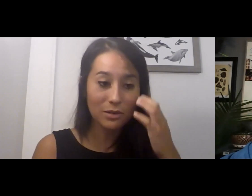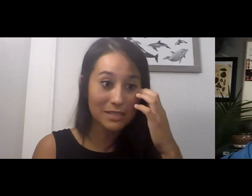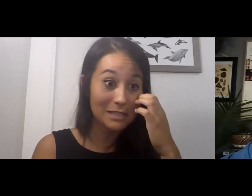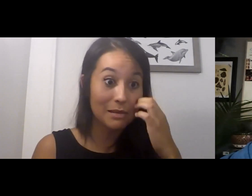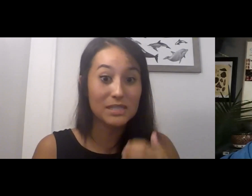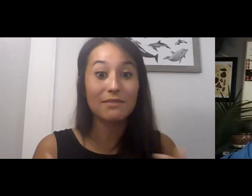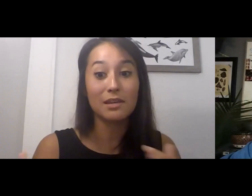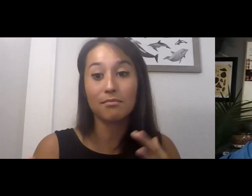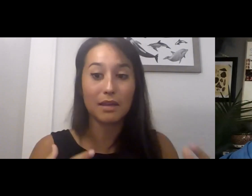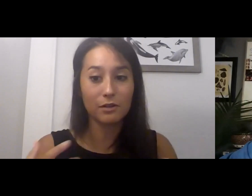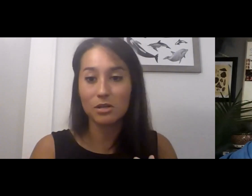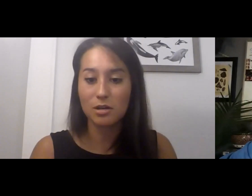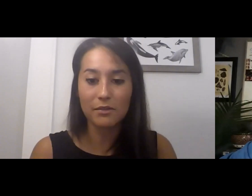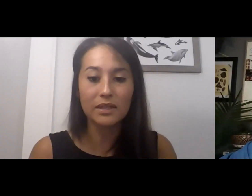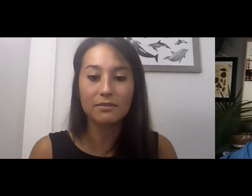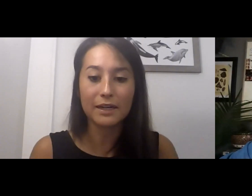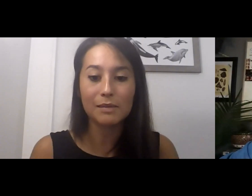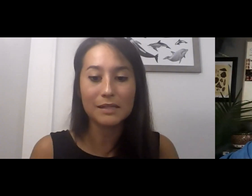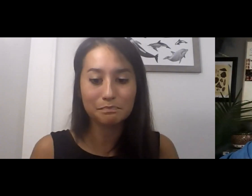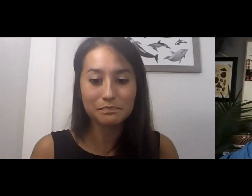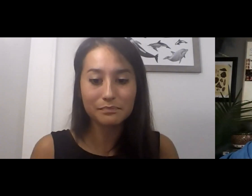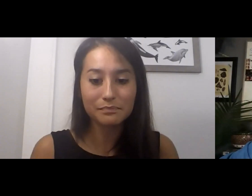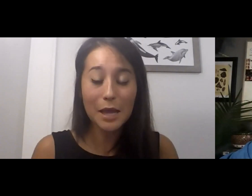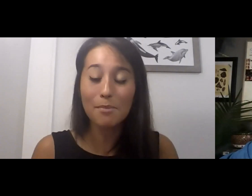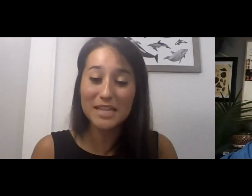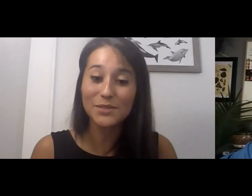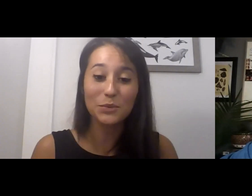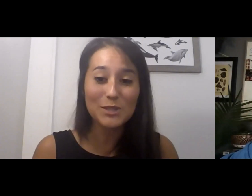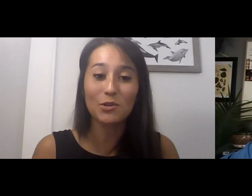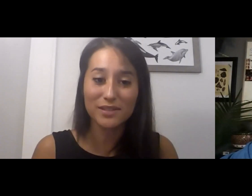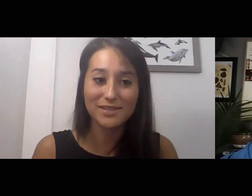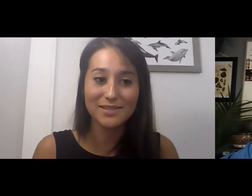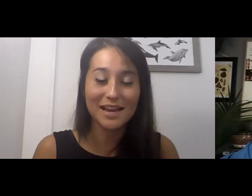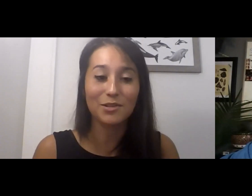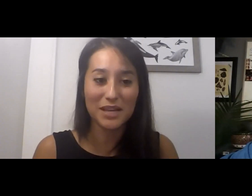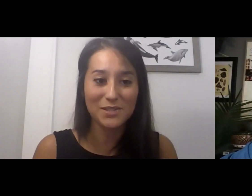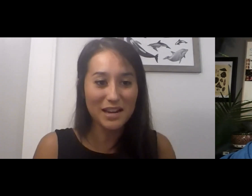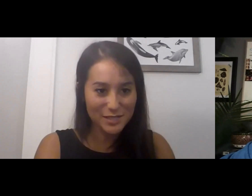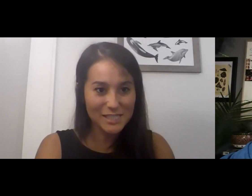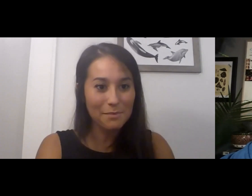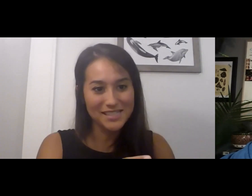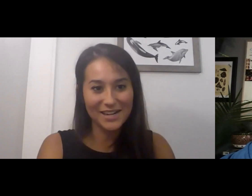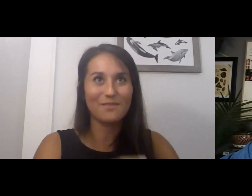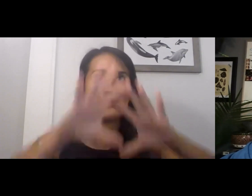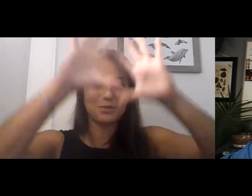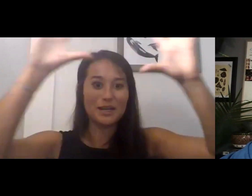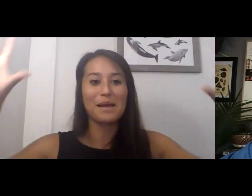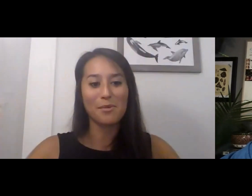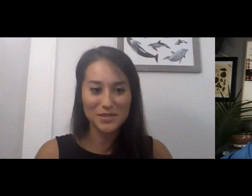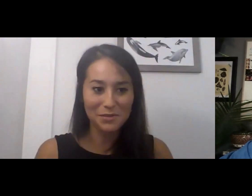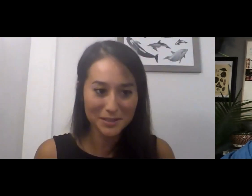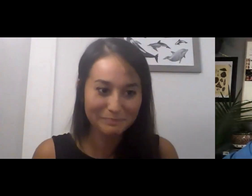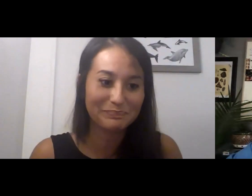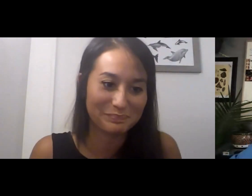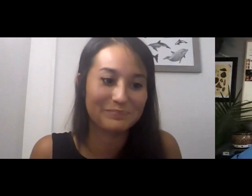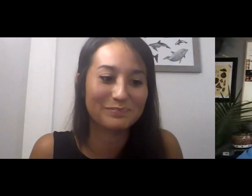so low frequency, to be able to give them information about their environment. But yes, only dolphins echolocate. So kind of a subset of the marine